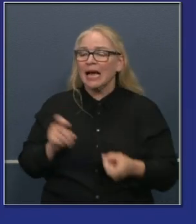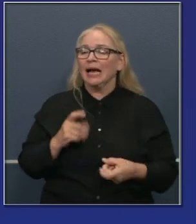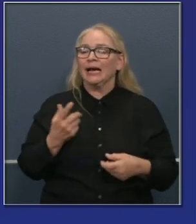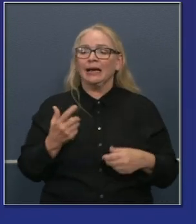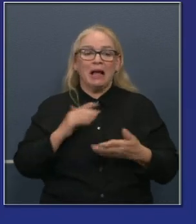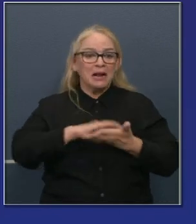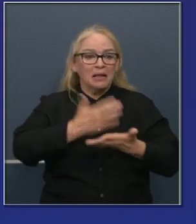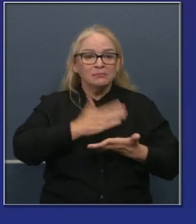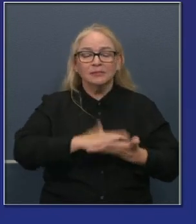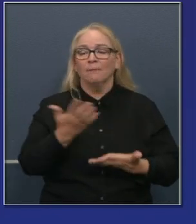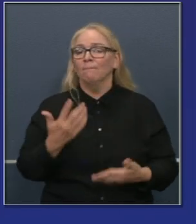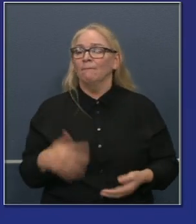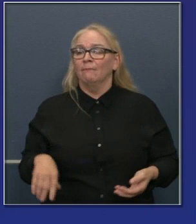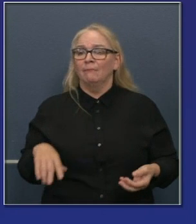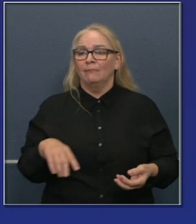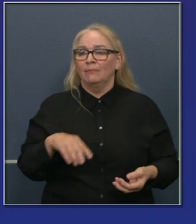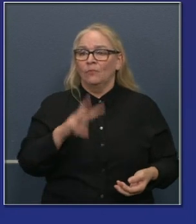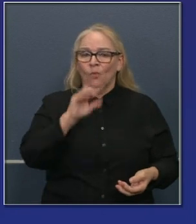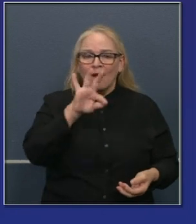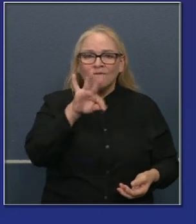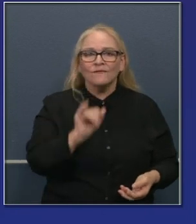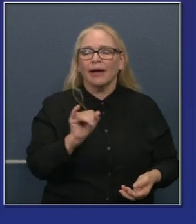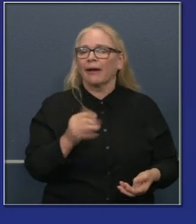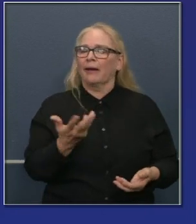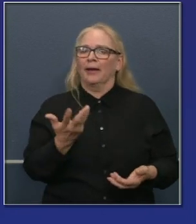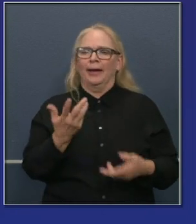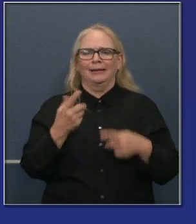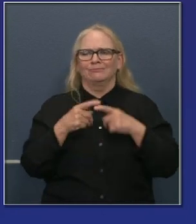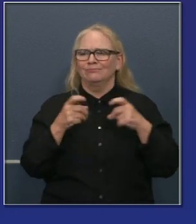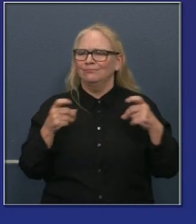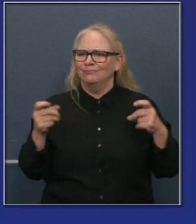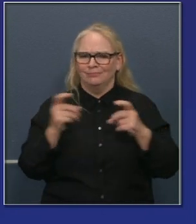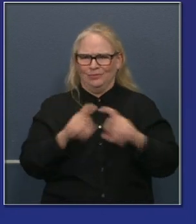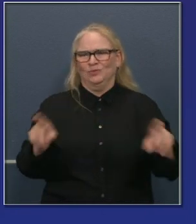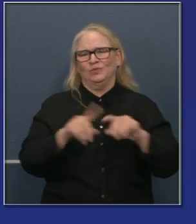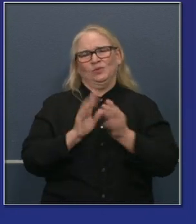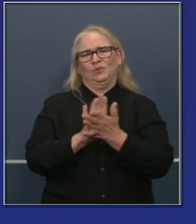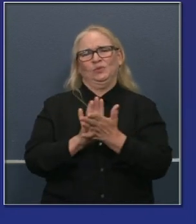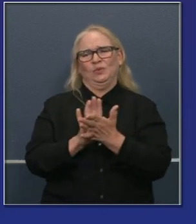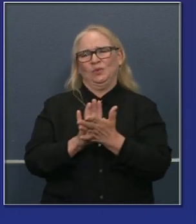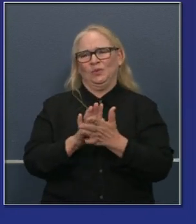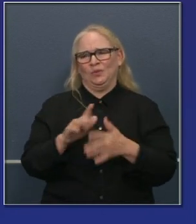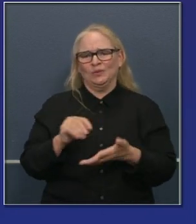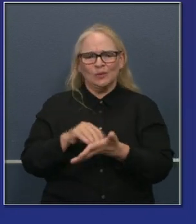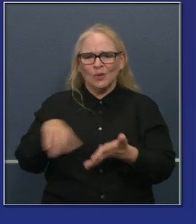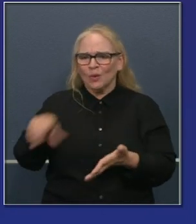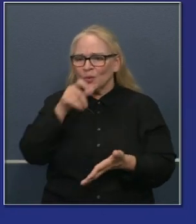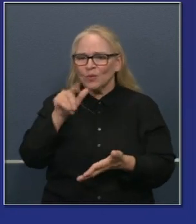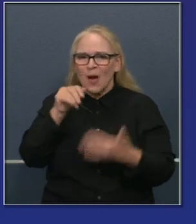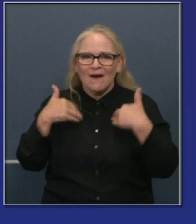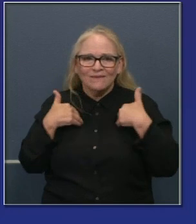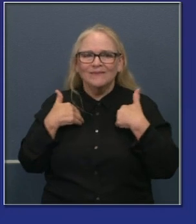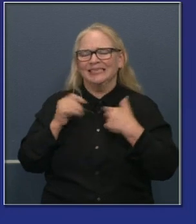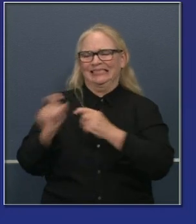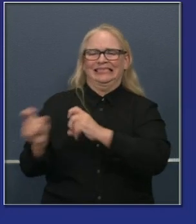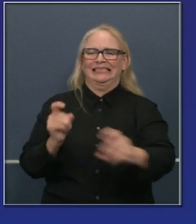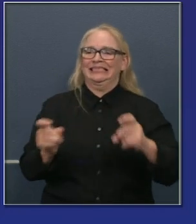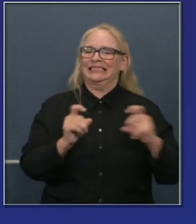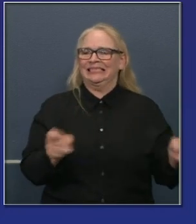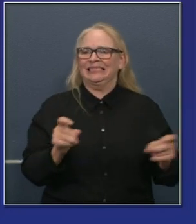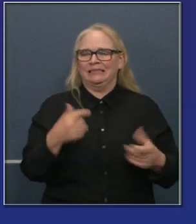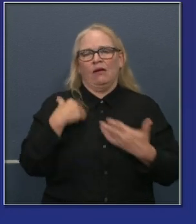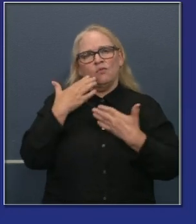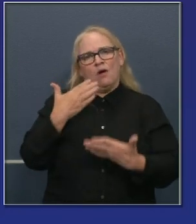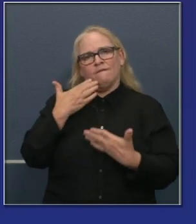Wi-Fi in our public schools. I thank Tony Thurman for his leadership in this space as well, Linda Darling Hammond. They